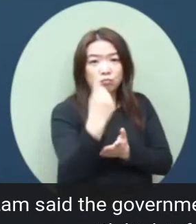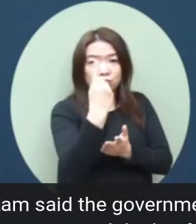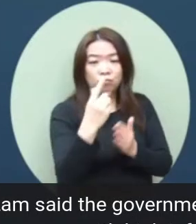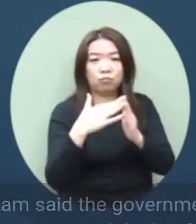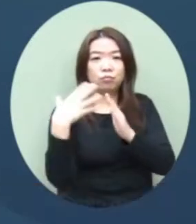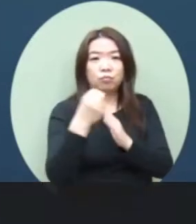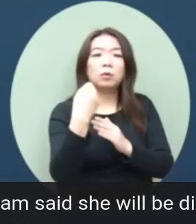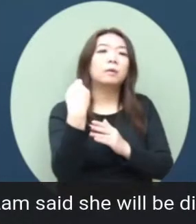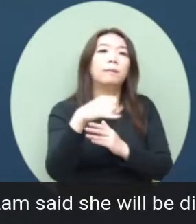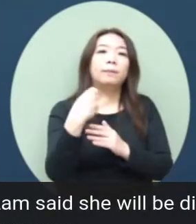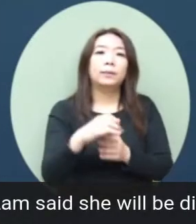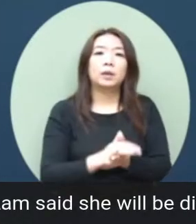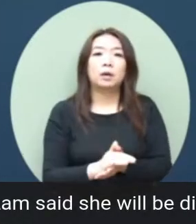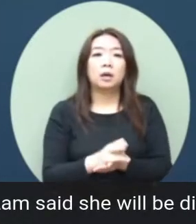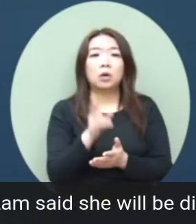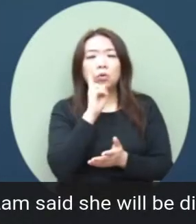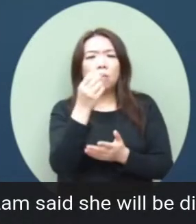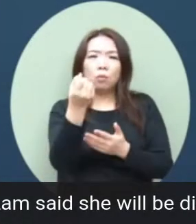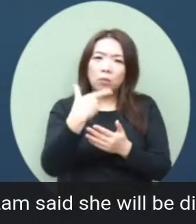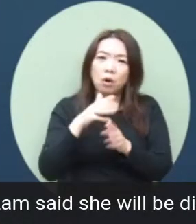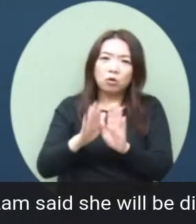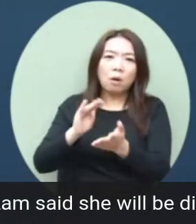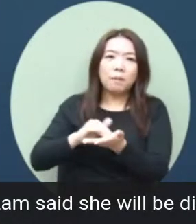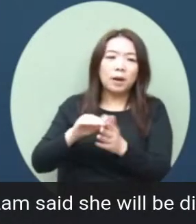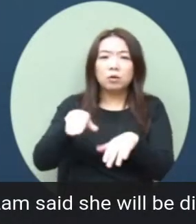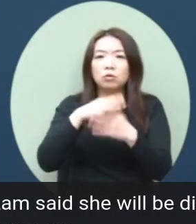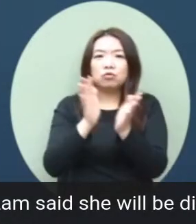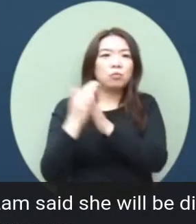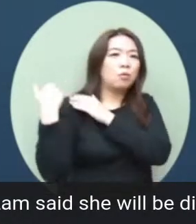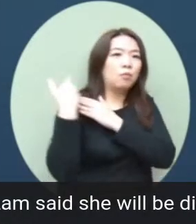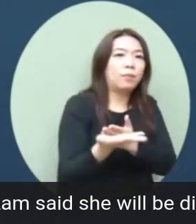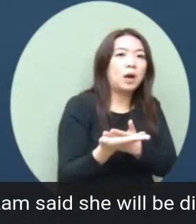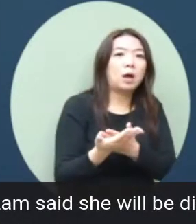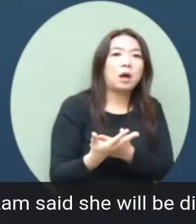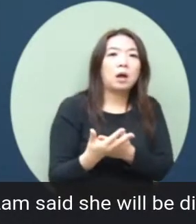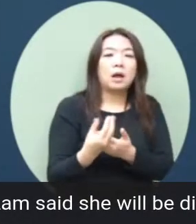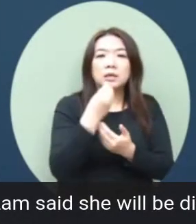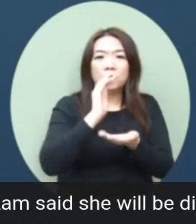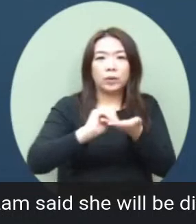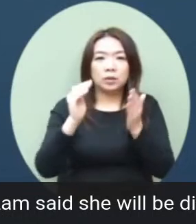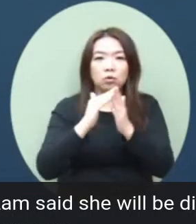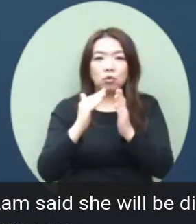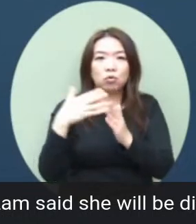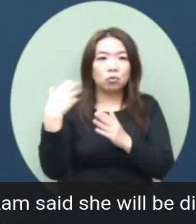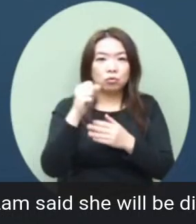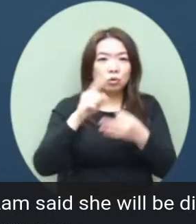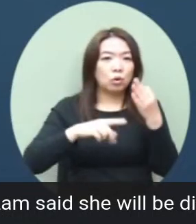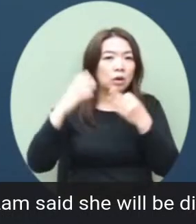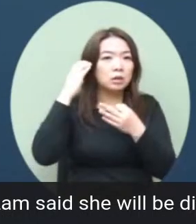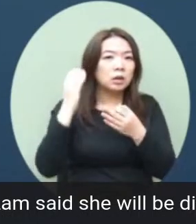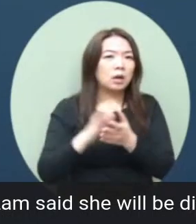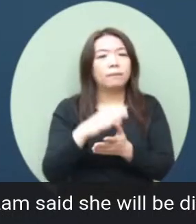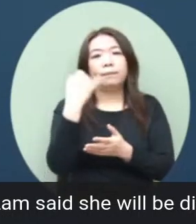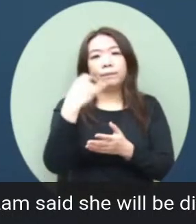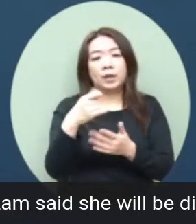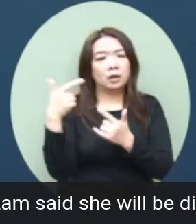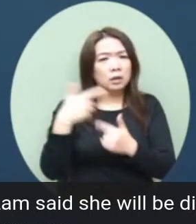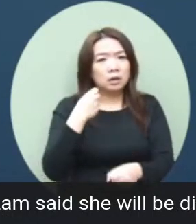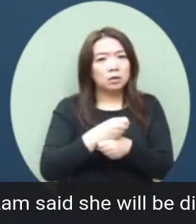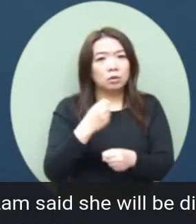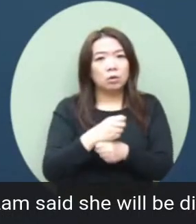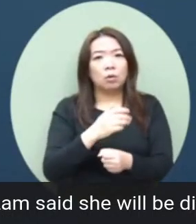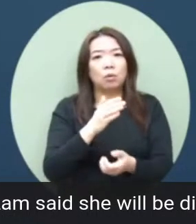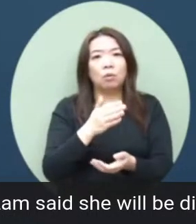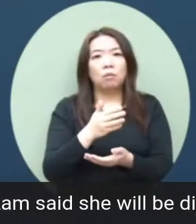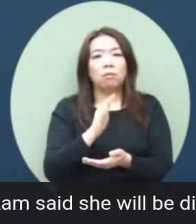Now, in this all-out fight against the pandemic, we cannot ask one bureau to be responsible. We can't